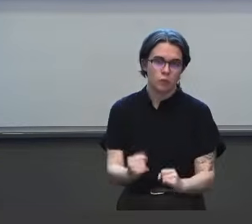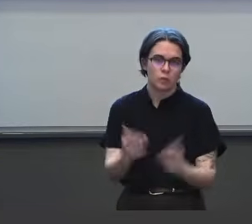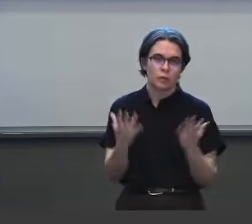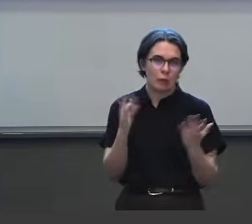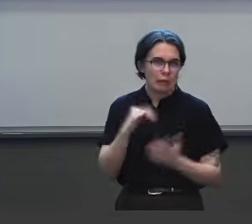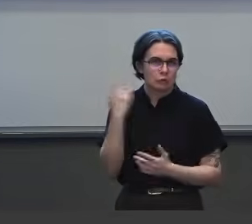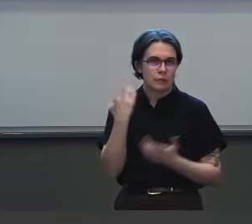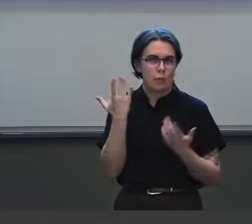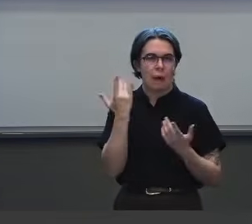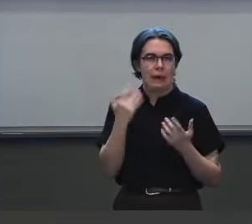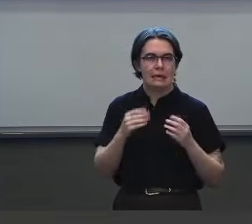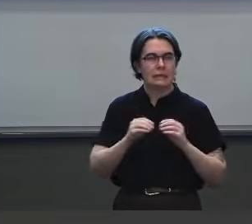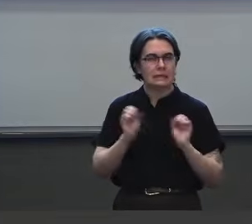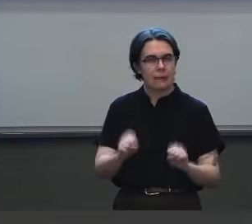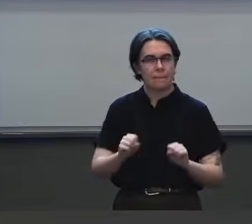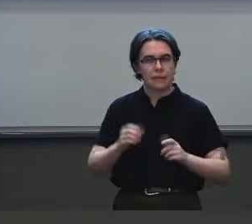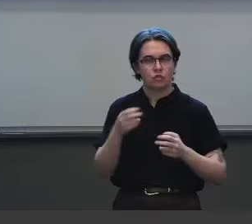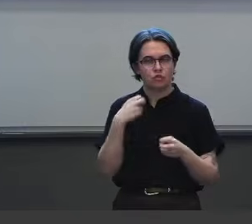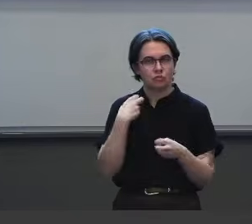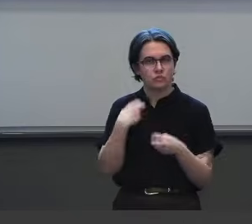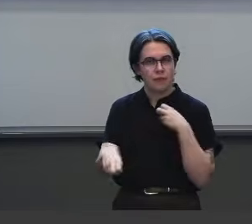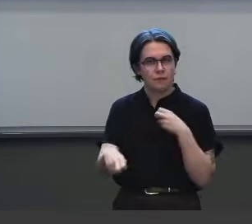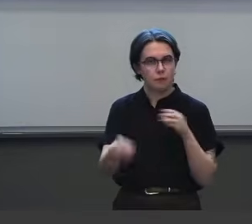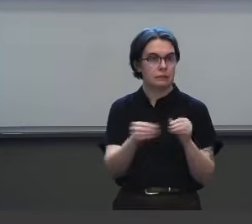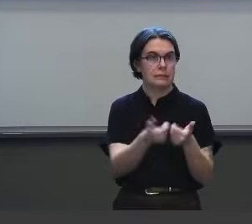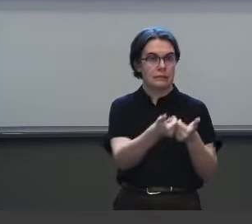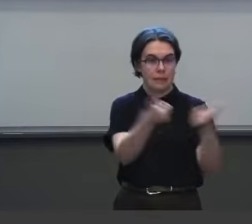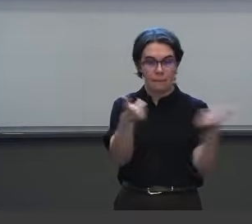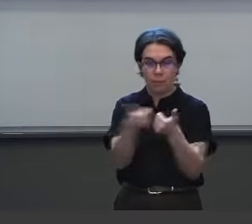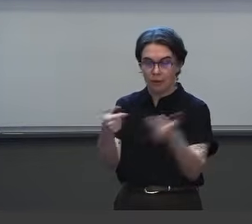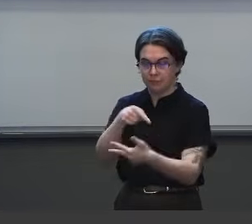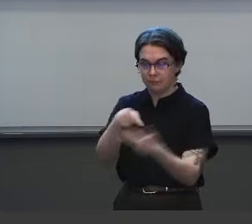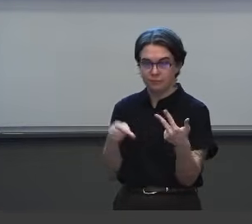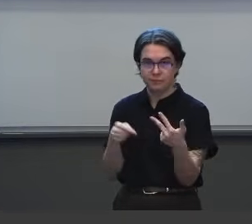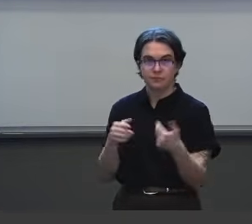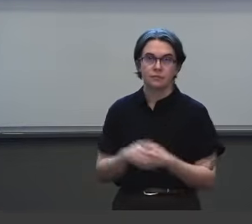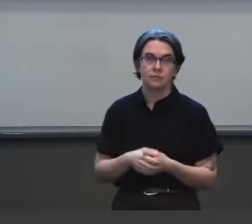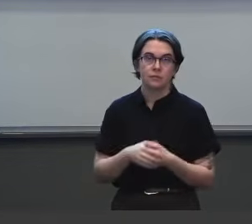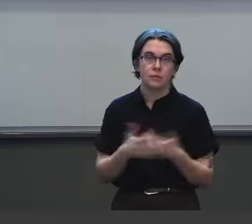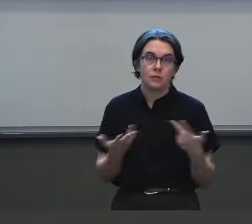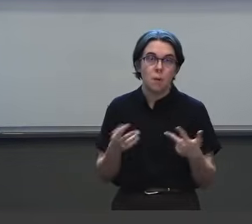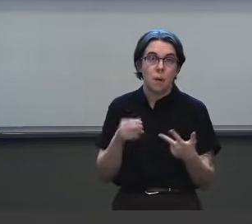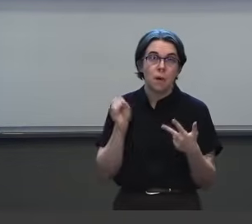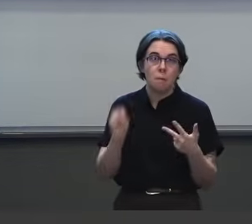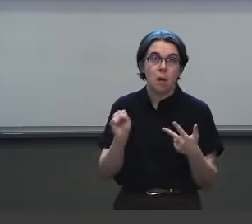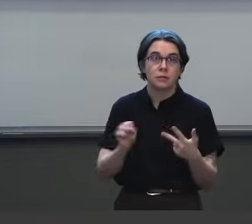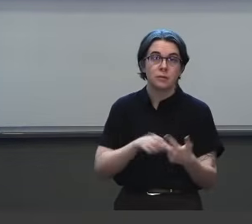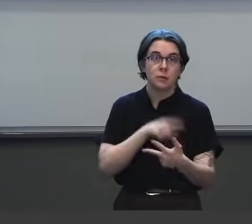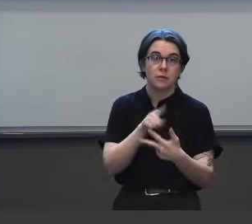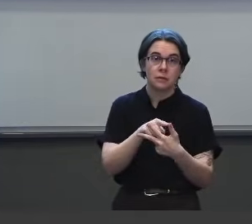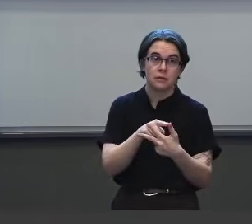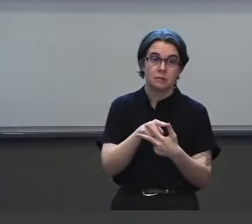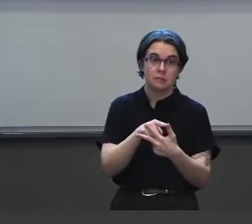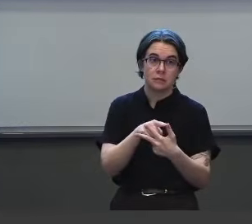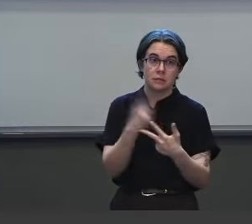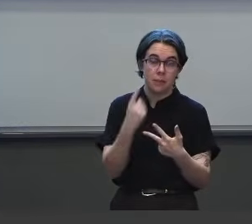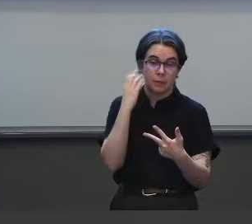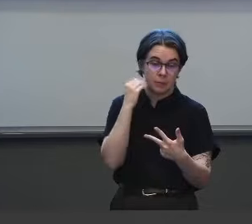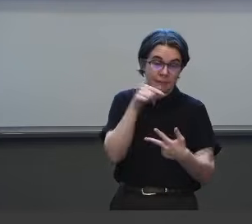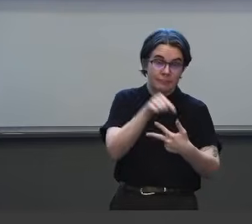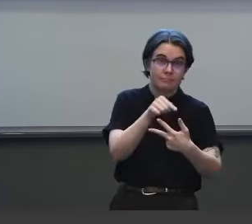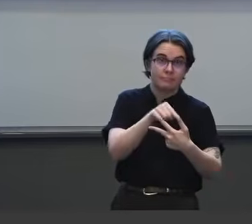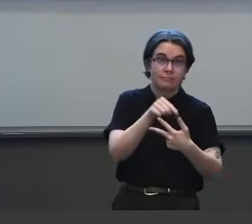And as an example, phonophobia might develop from having hyperacusis. So a fear response could develop from having a